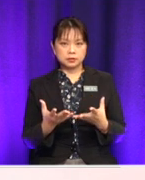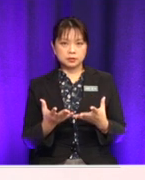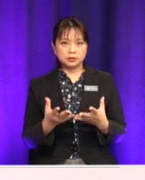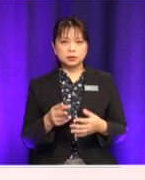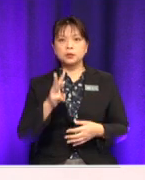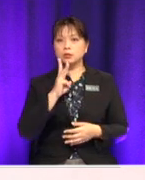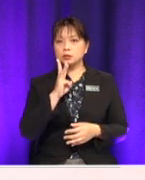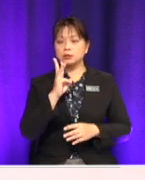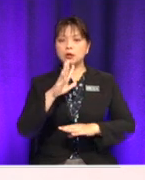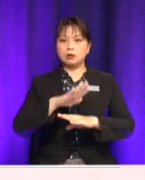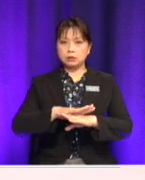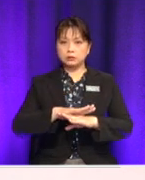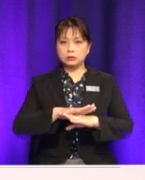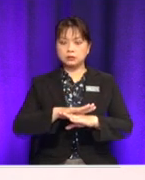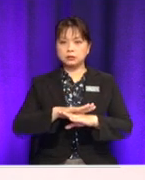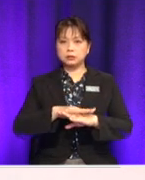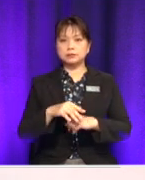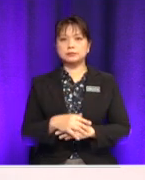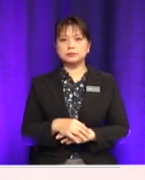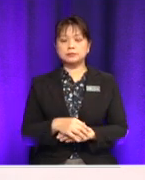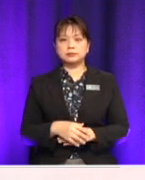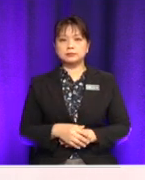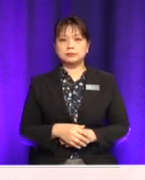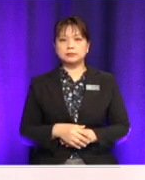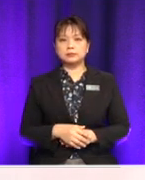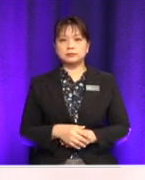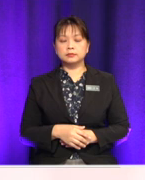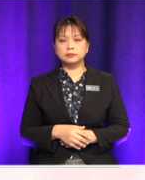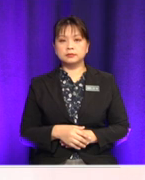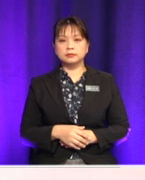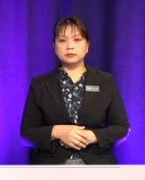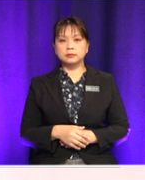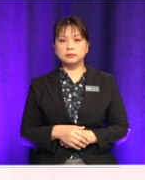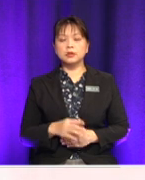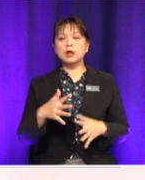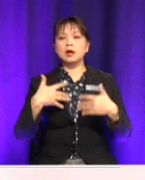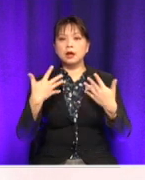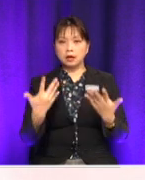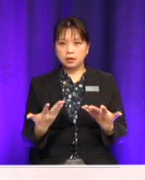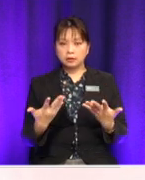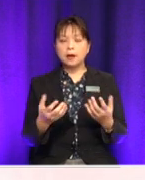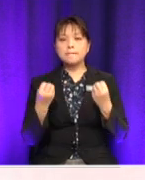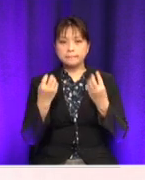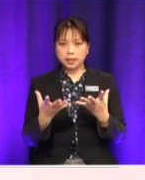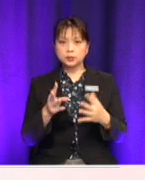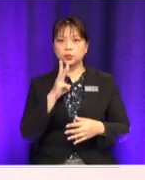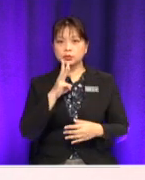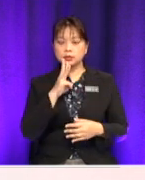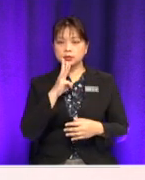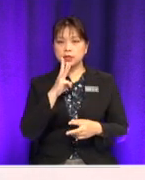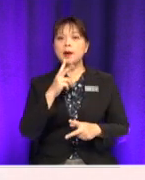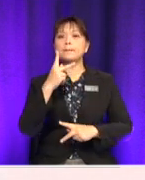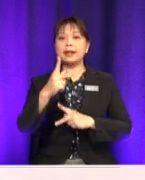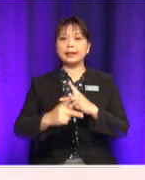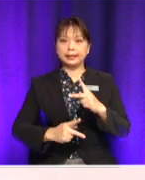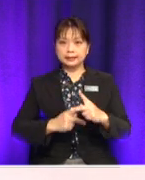planet. All right, I think we can skip on. Mm-hmm. We can skip the. Just take the crucial ones, the important ones. How much water? Planet. That's it. All right,